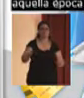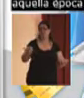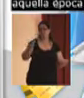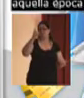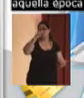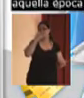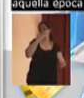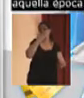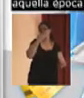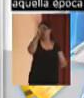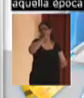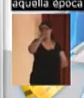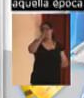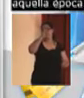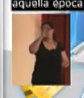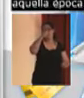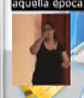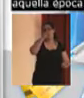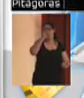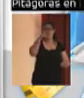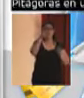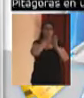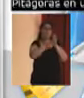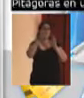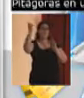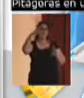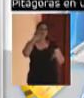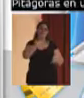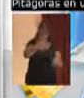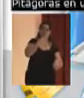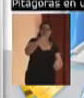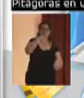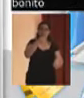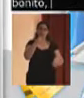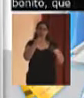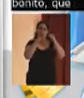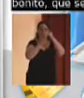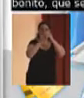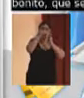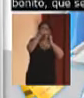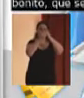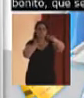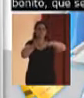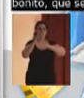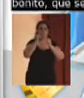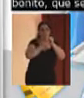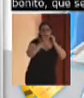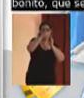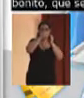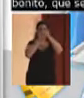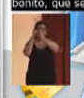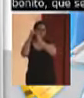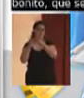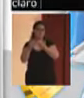platforms of the time. For example, the theorem of Pythagoras, where you